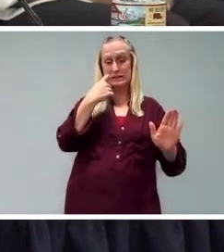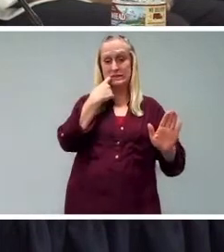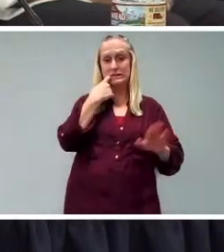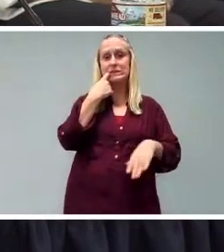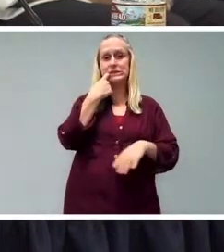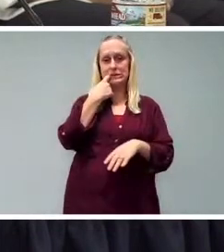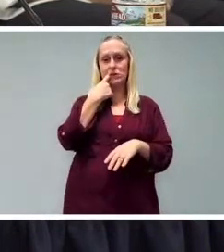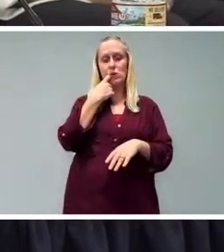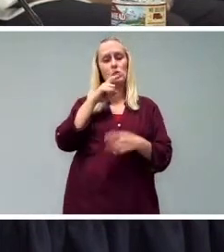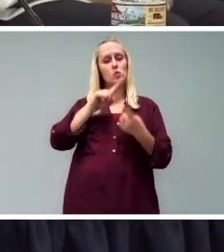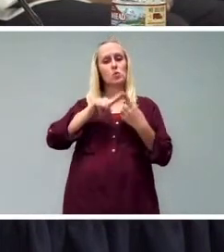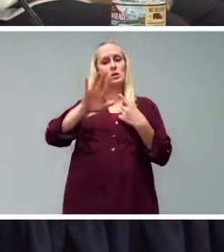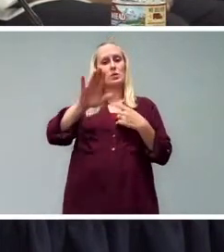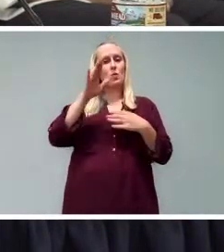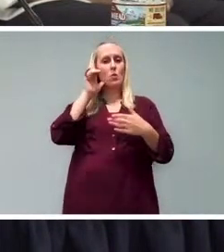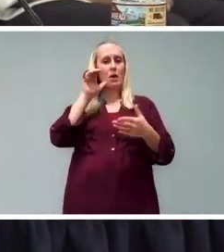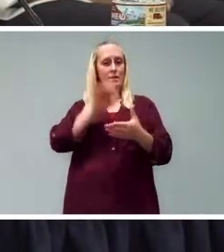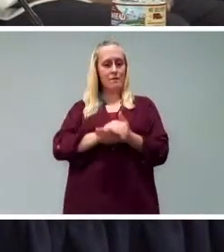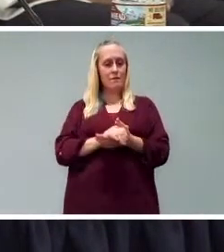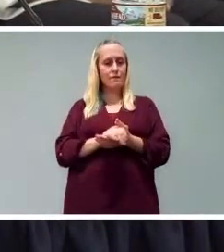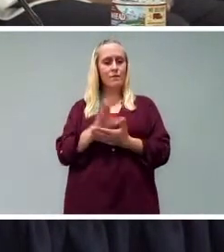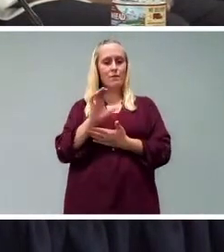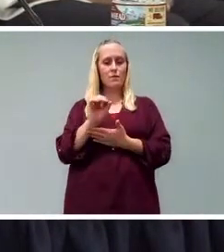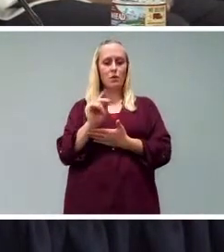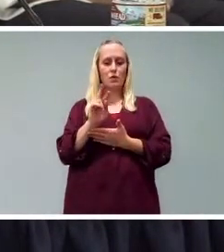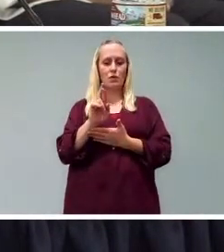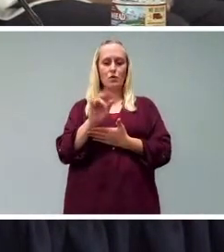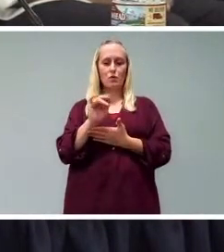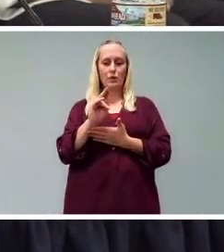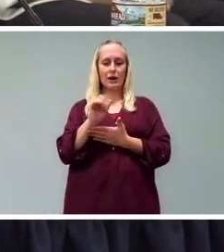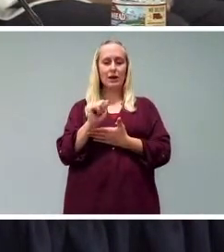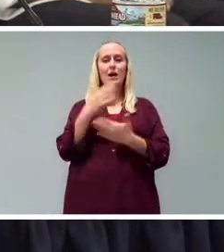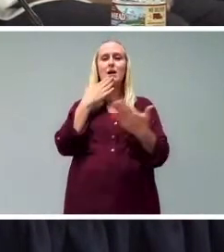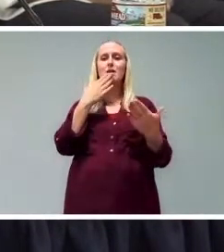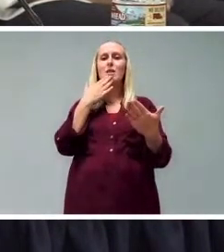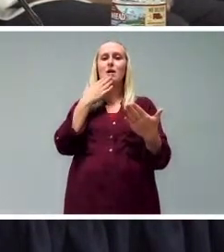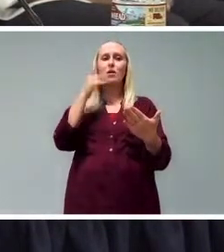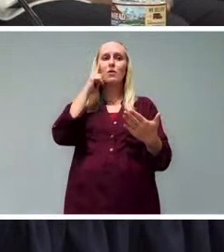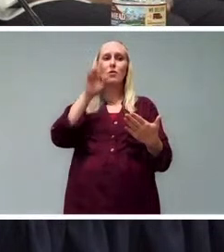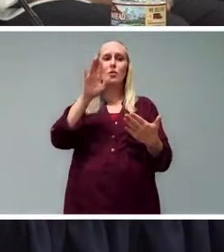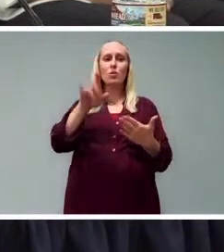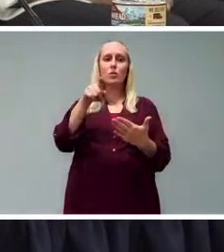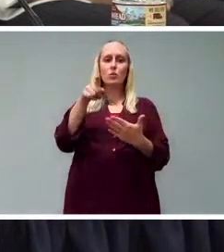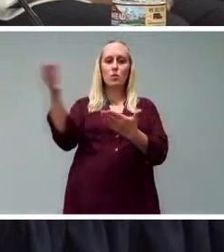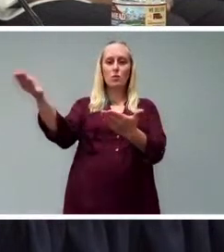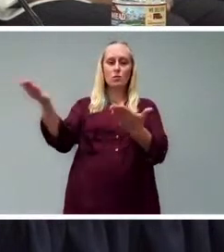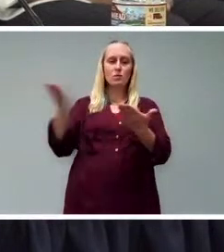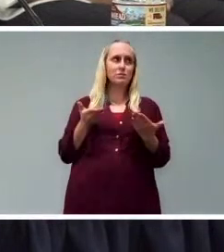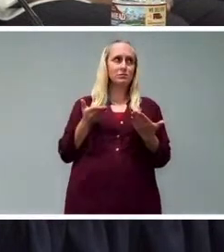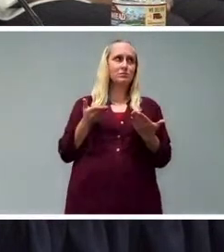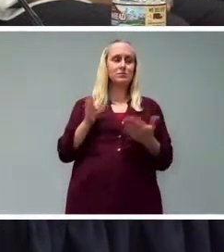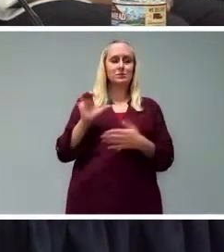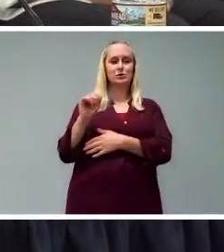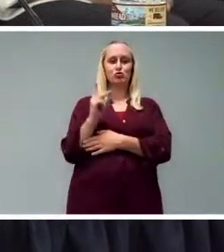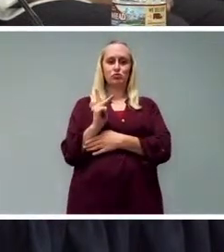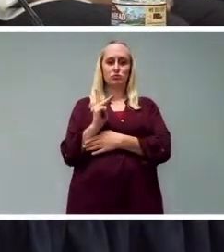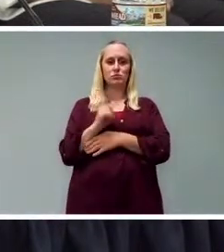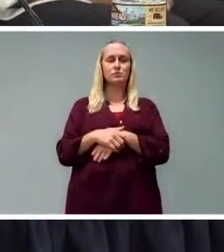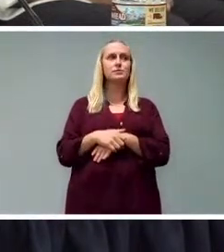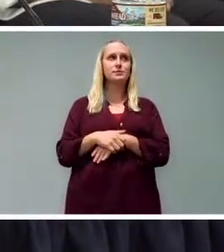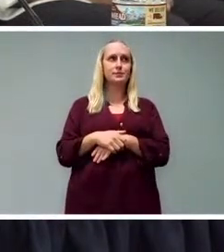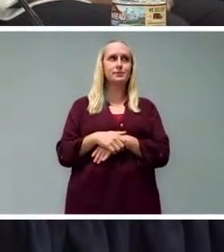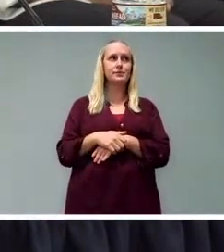his wife, Karina, thanks for the way you lended Chuck to us. All right, so with that, I'm